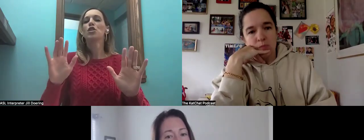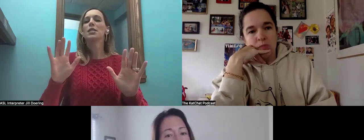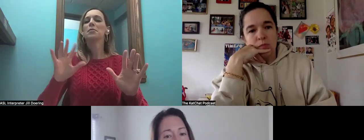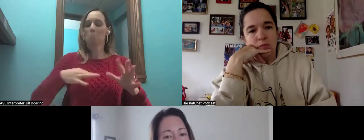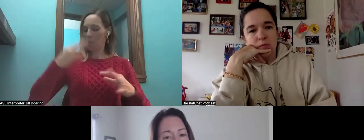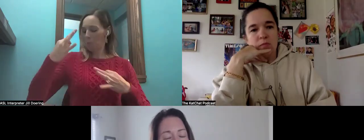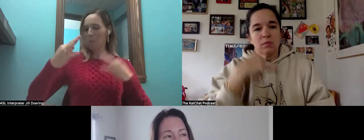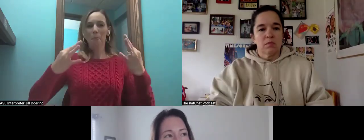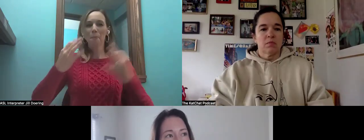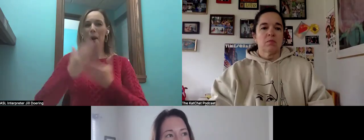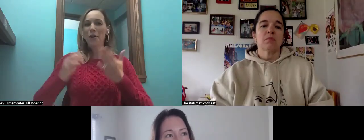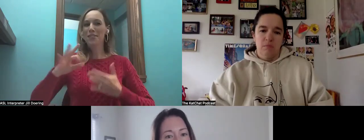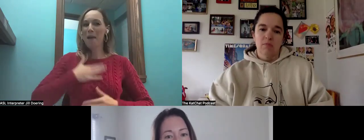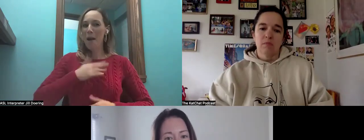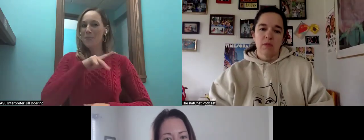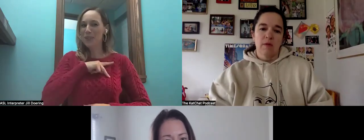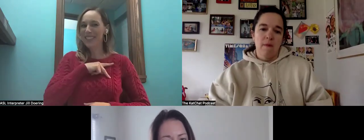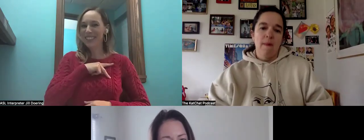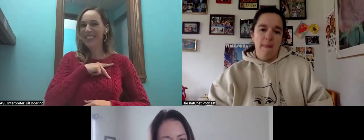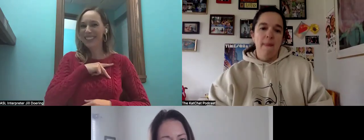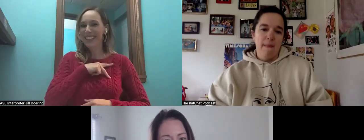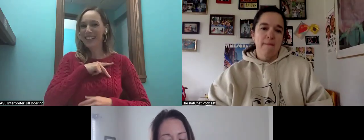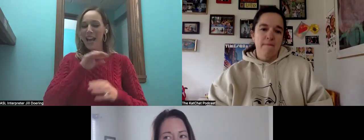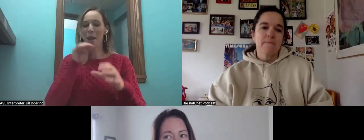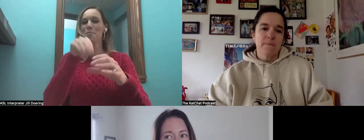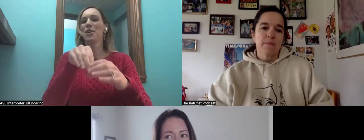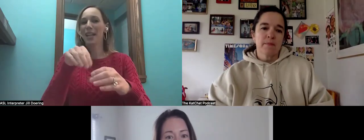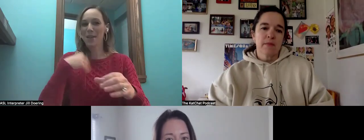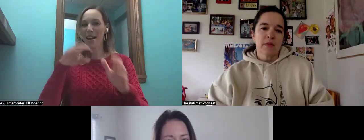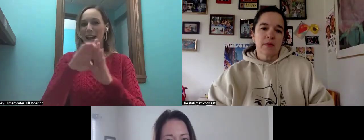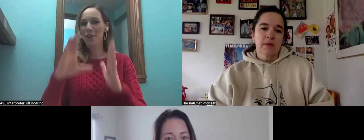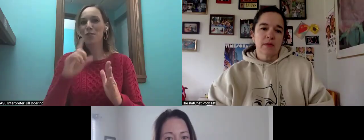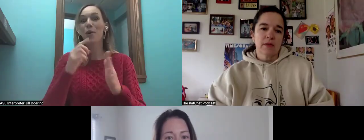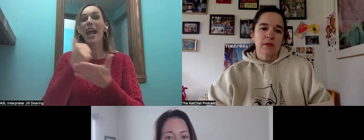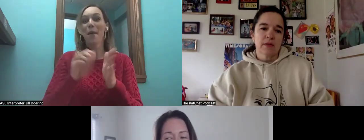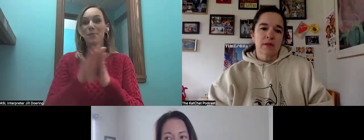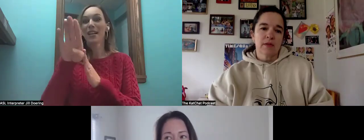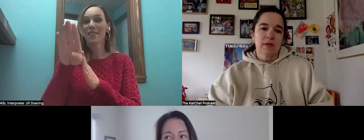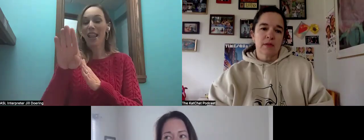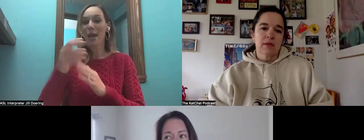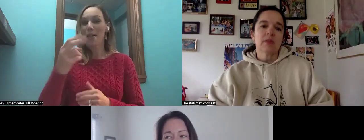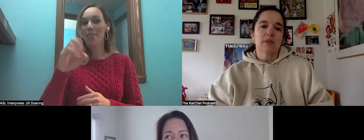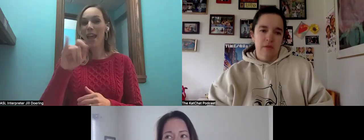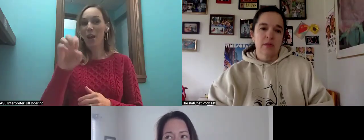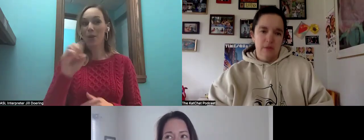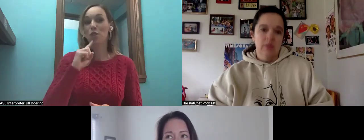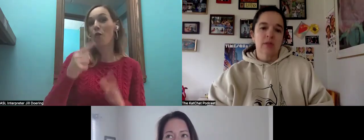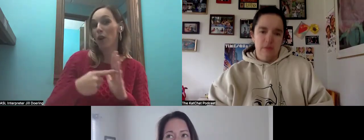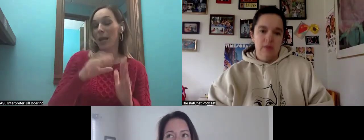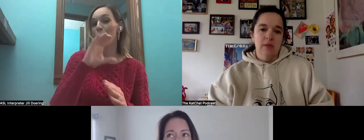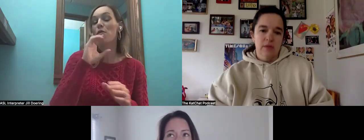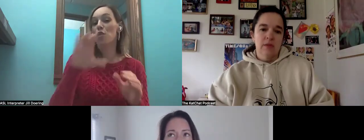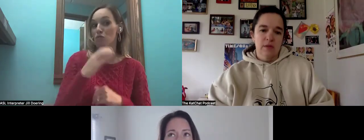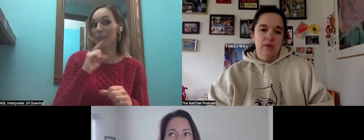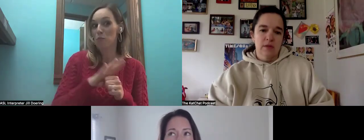of it and it helps me to develop my heroines. So you take Charlotte from The Christmas Promise, and there was an